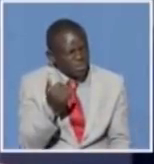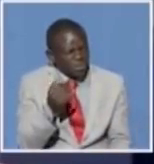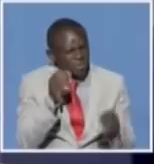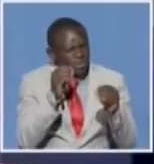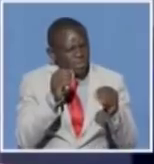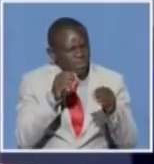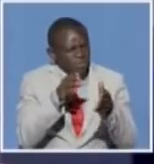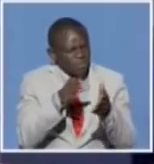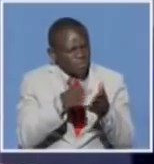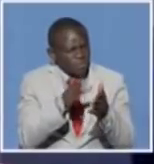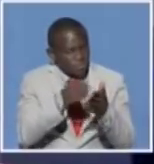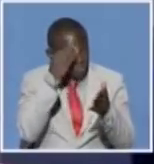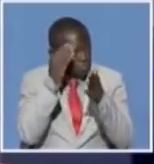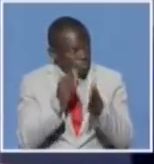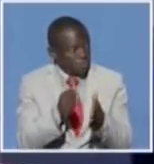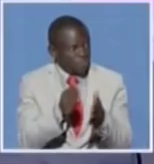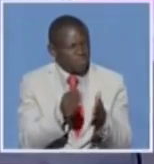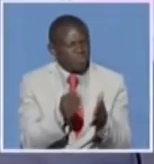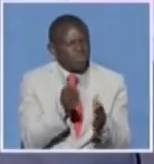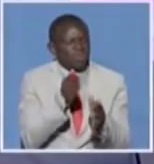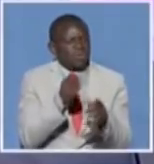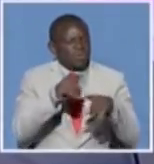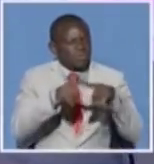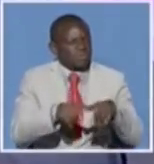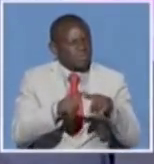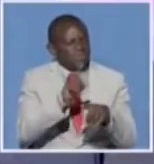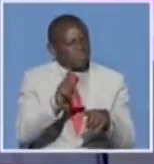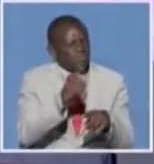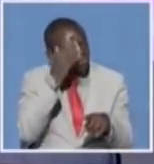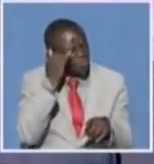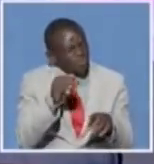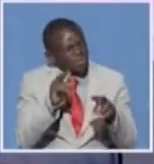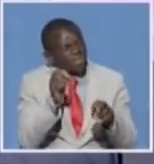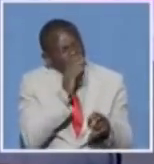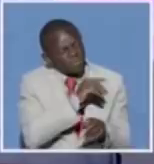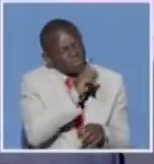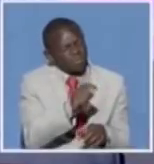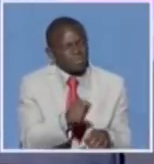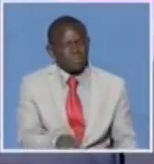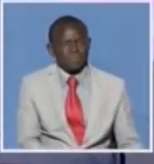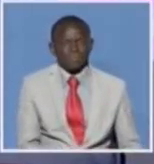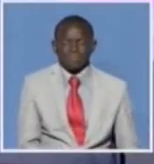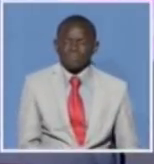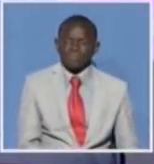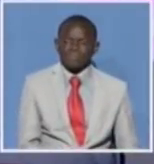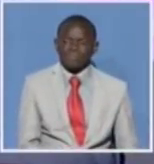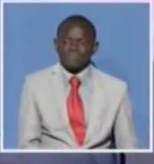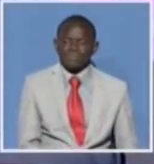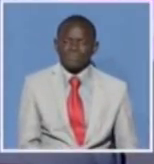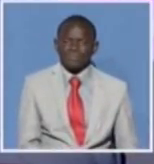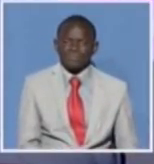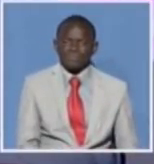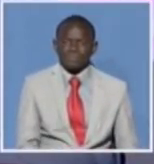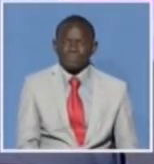Well, maybe I think it could be a matter of